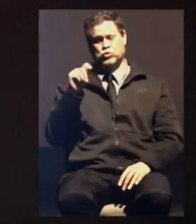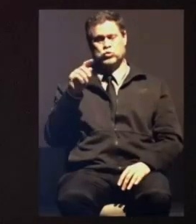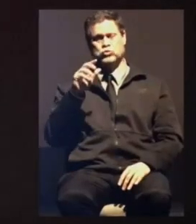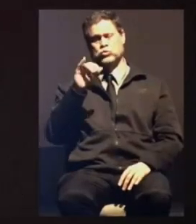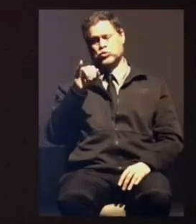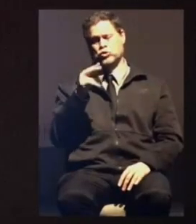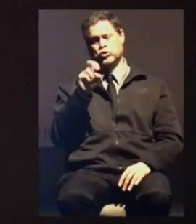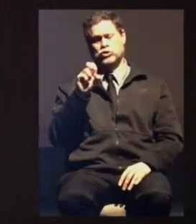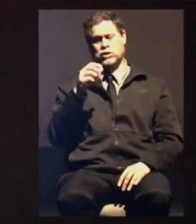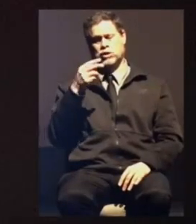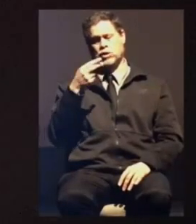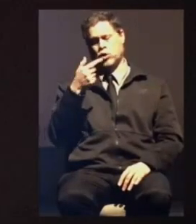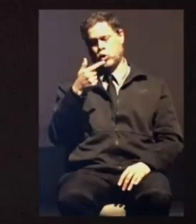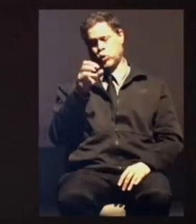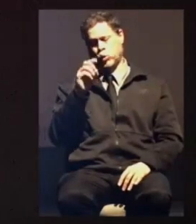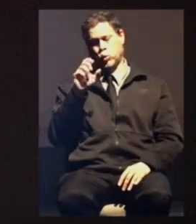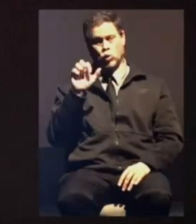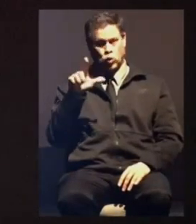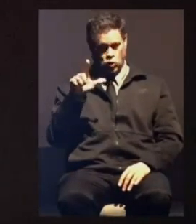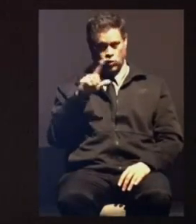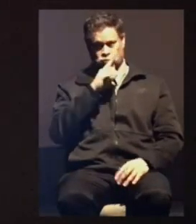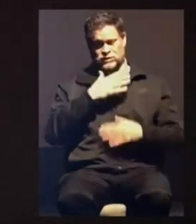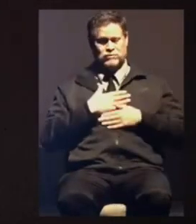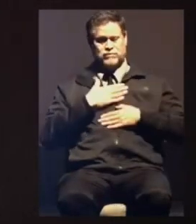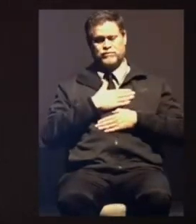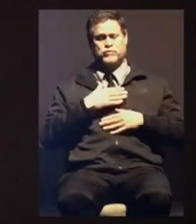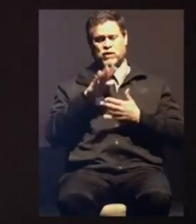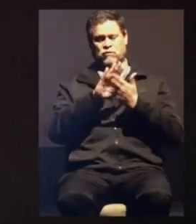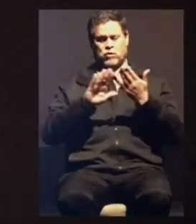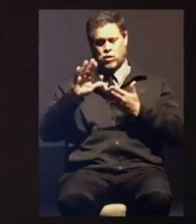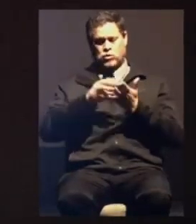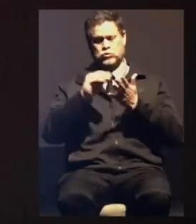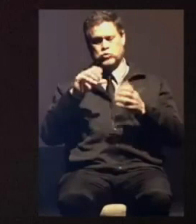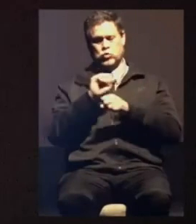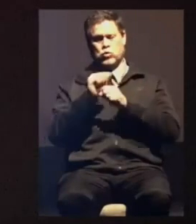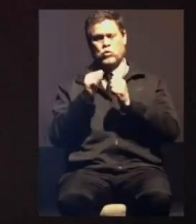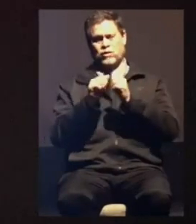very pleased with because we have a college student component working with